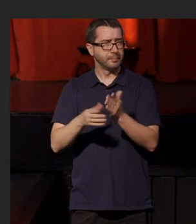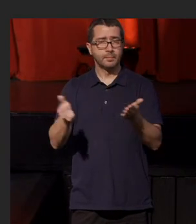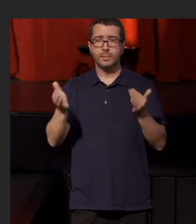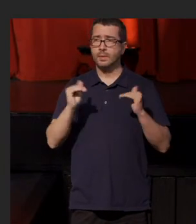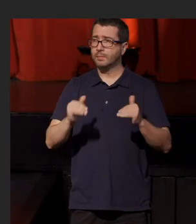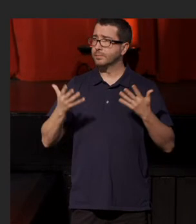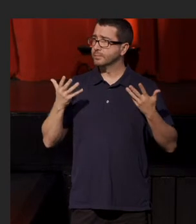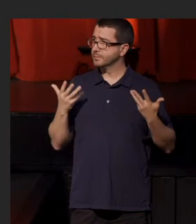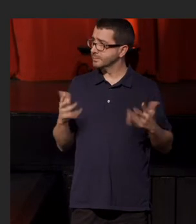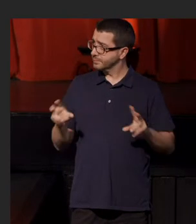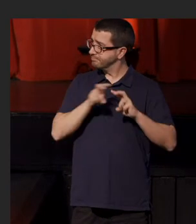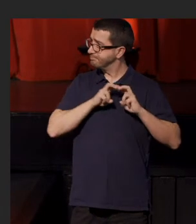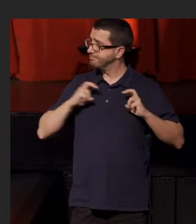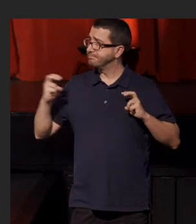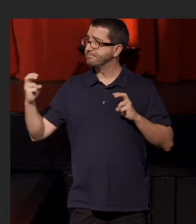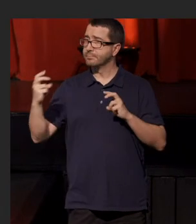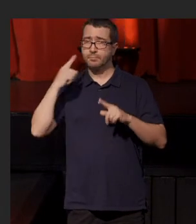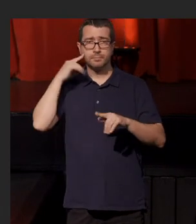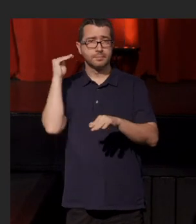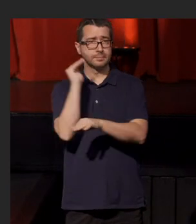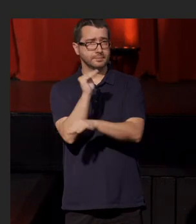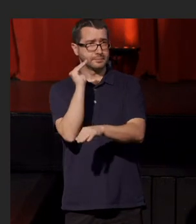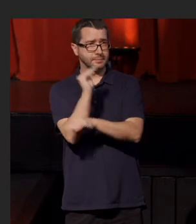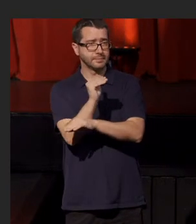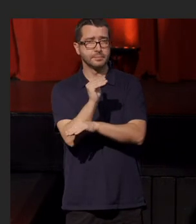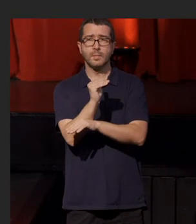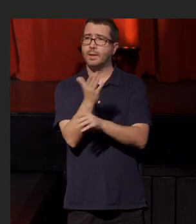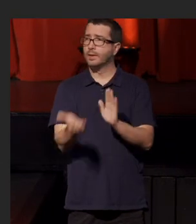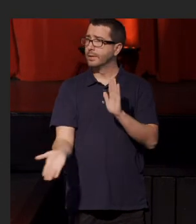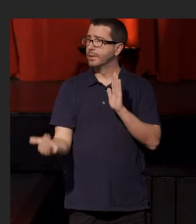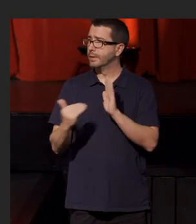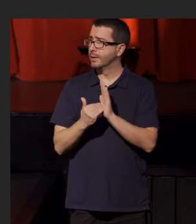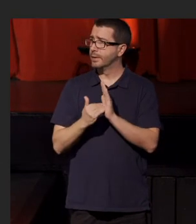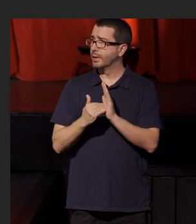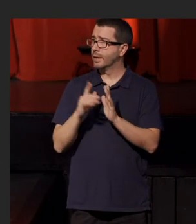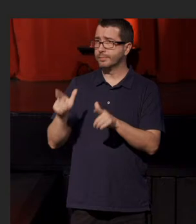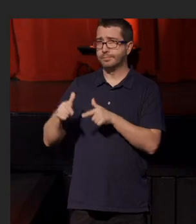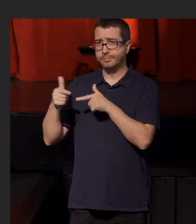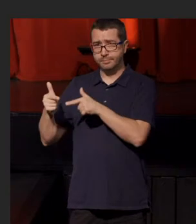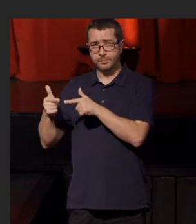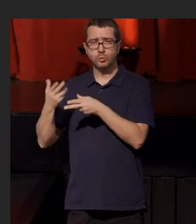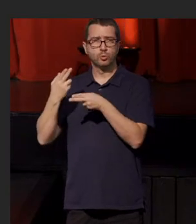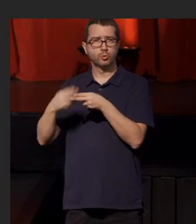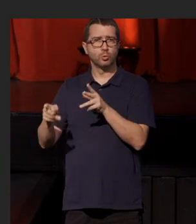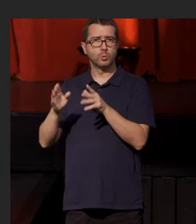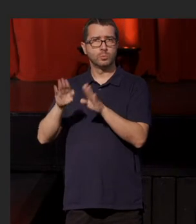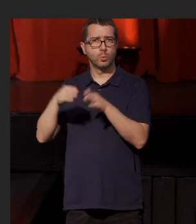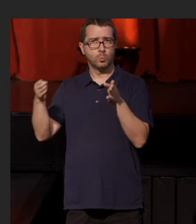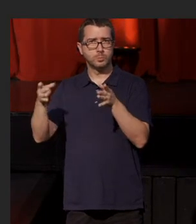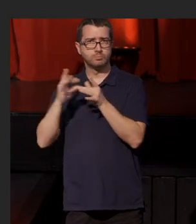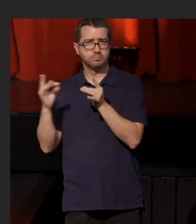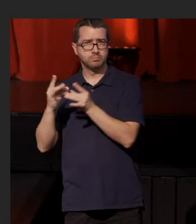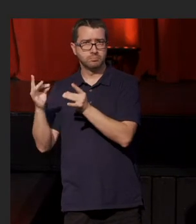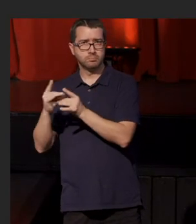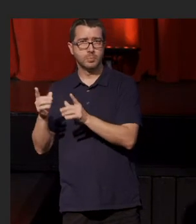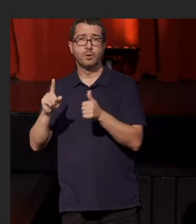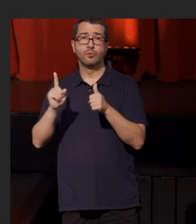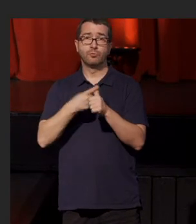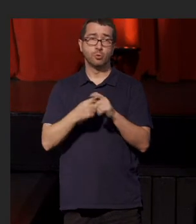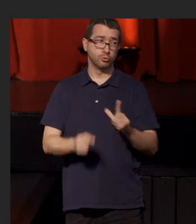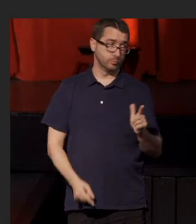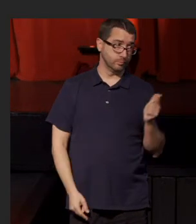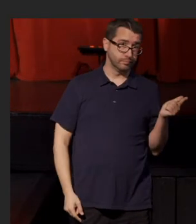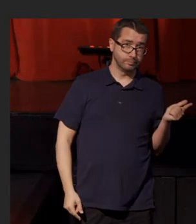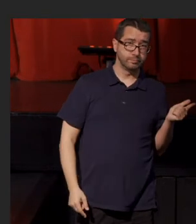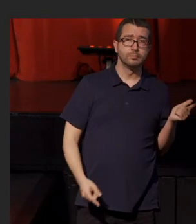our panel for tonight. We're going to, as I say, hear some opening comments from each of them, and we're going to begin with Professor Kathleen Hall-Jamieson.